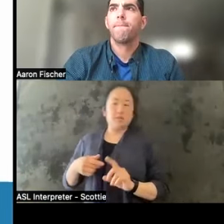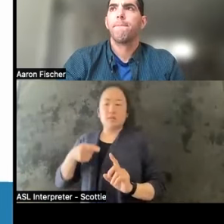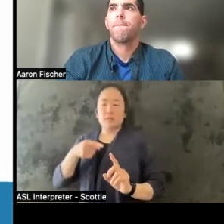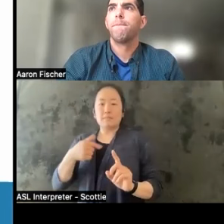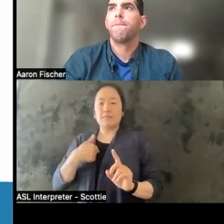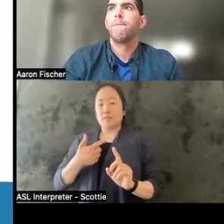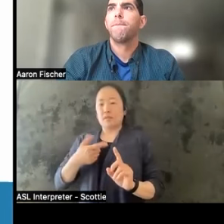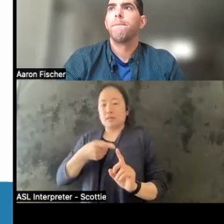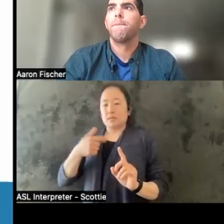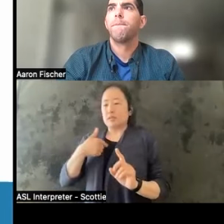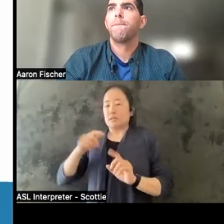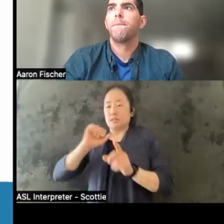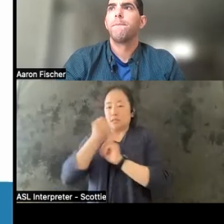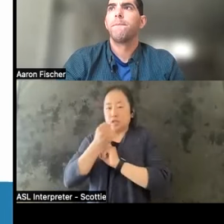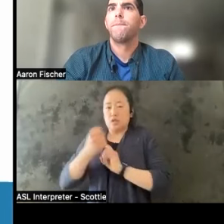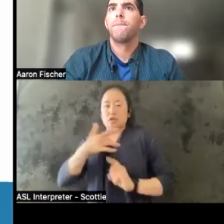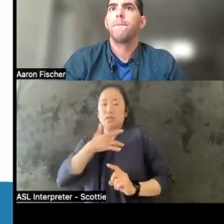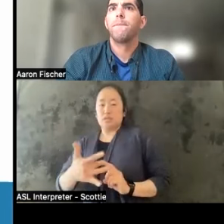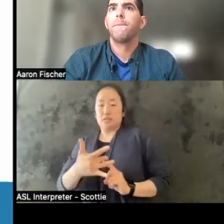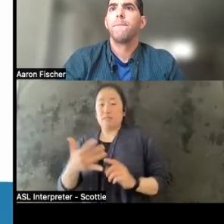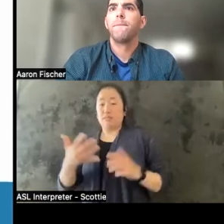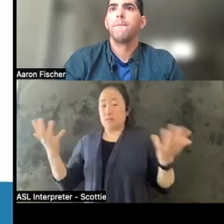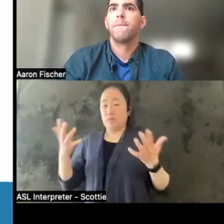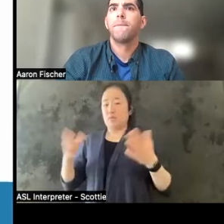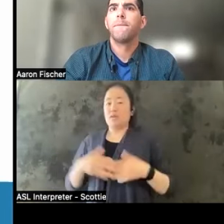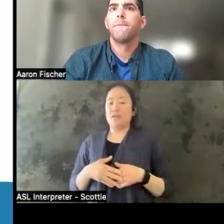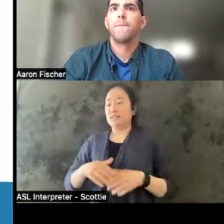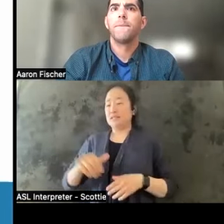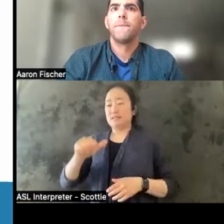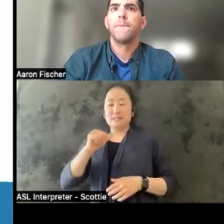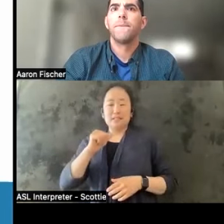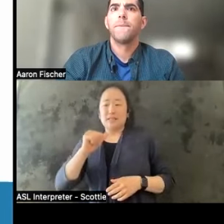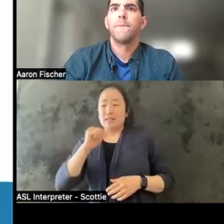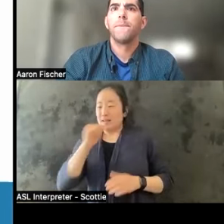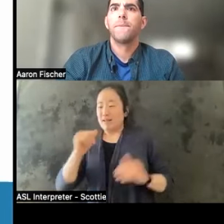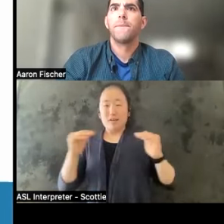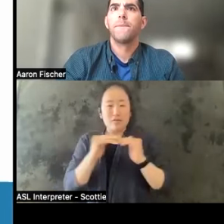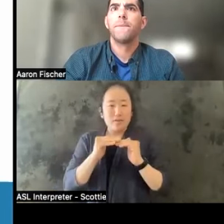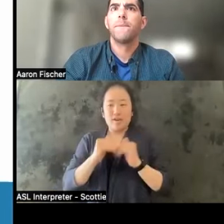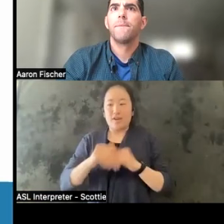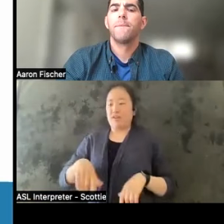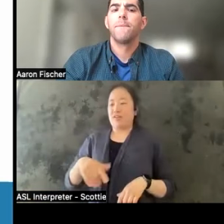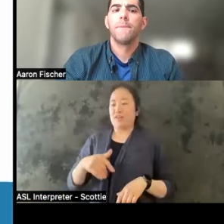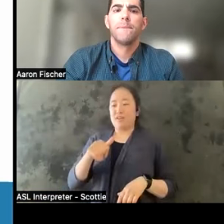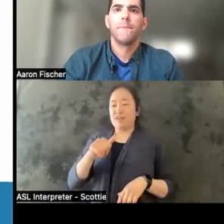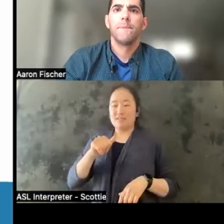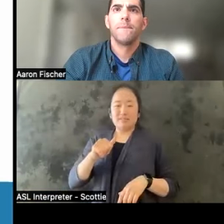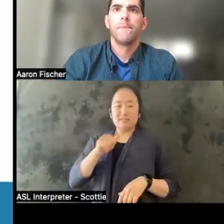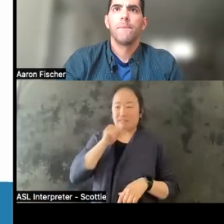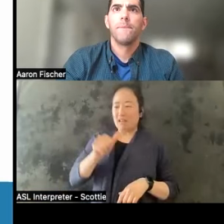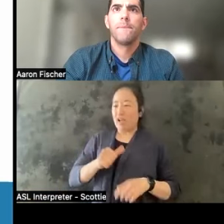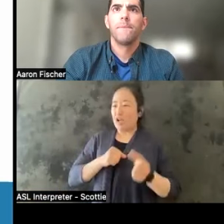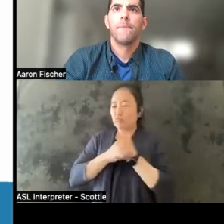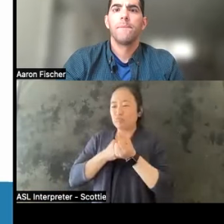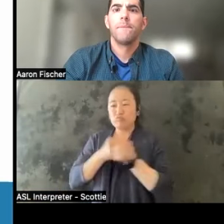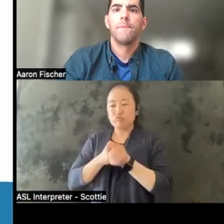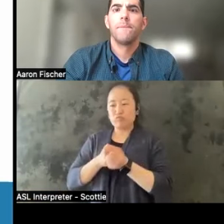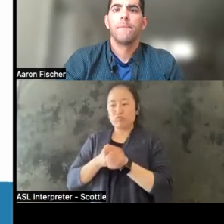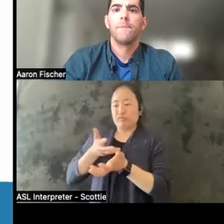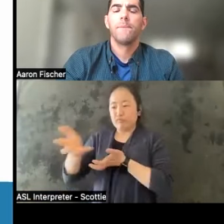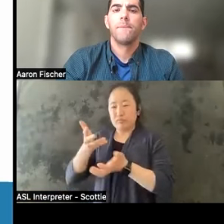But discrimination generally is unfair or unfavorable treatment of a person with a